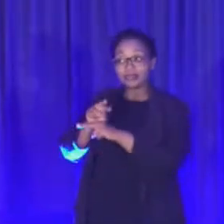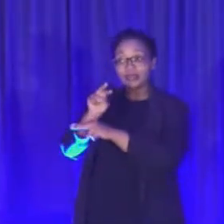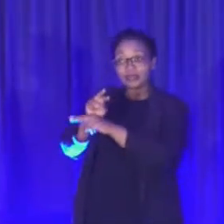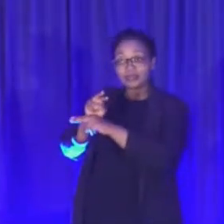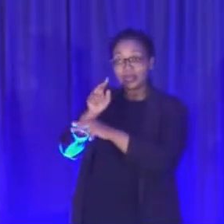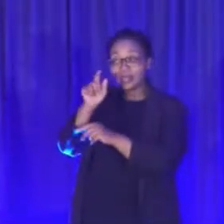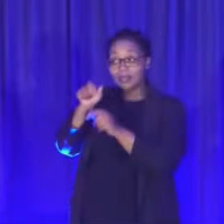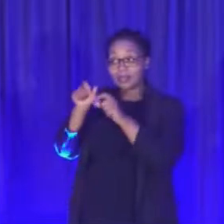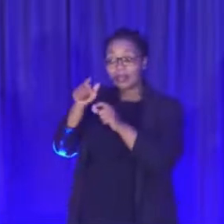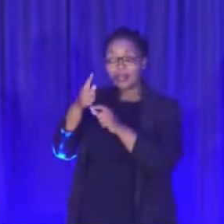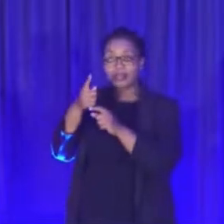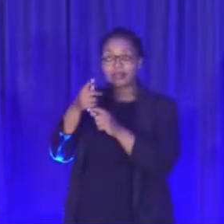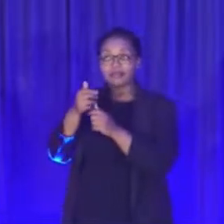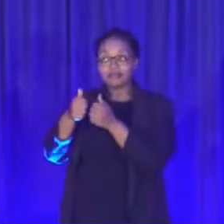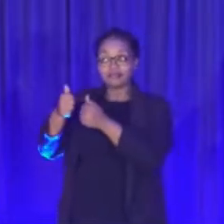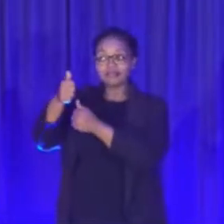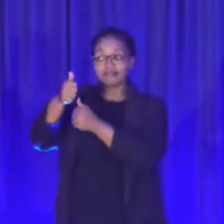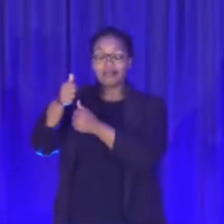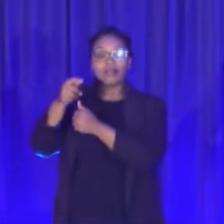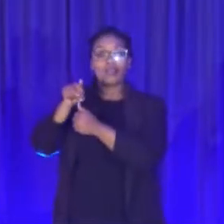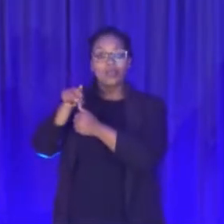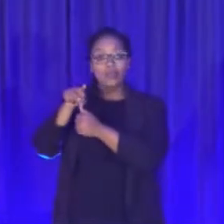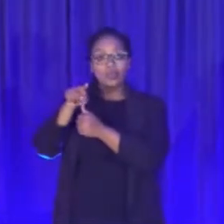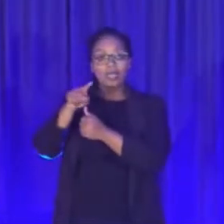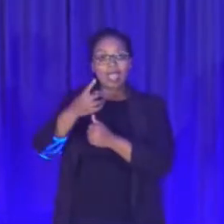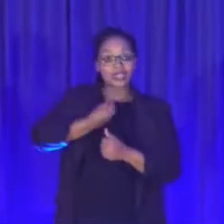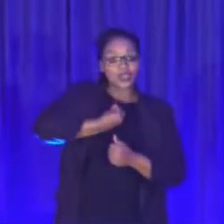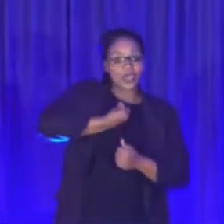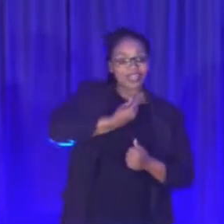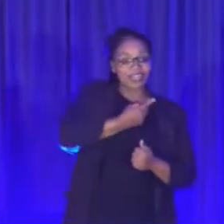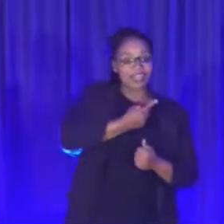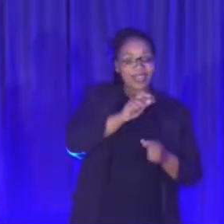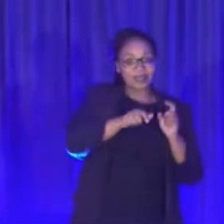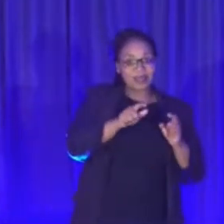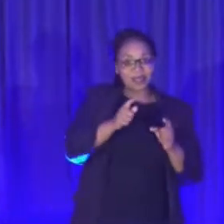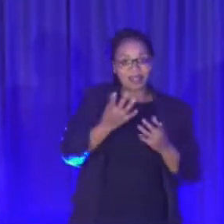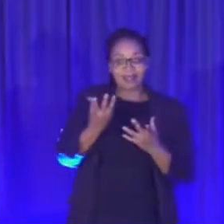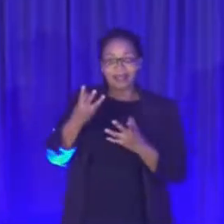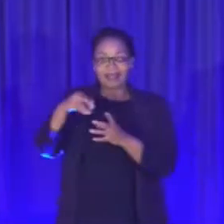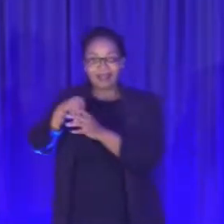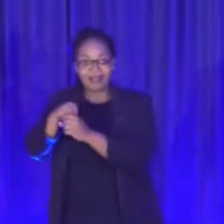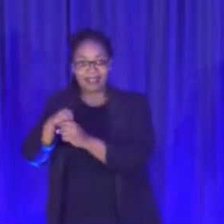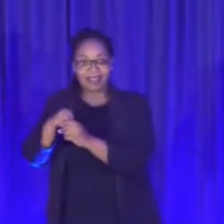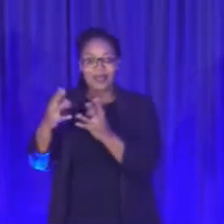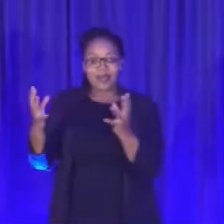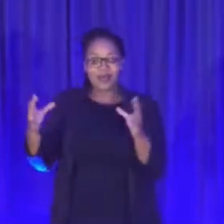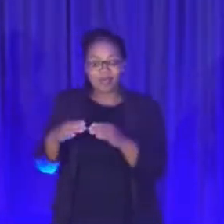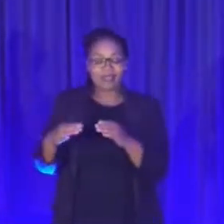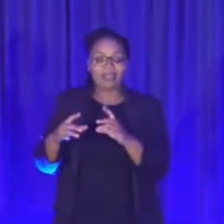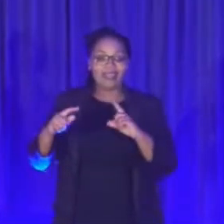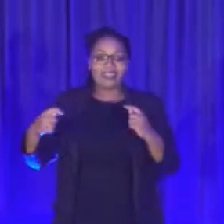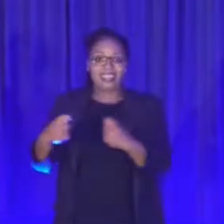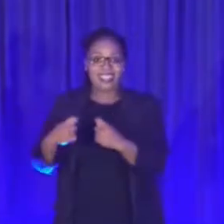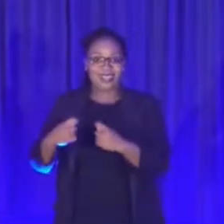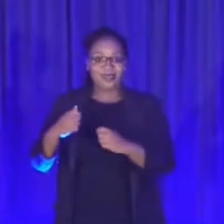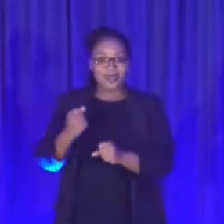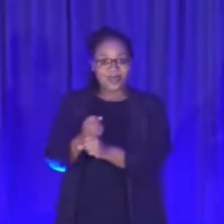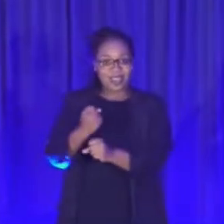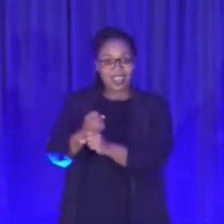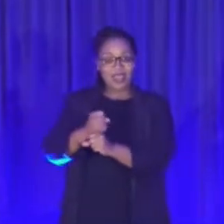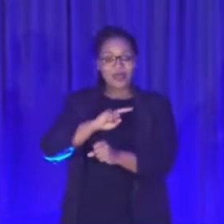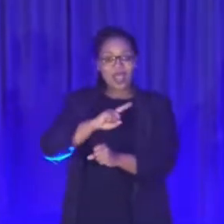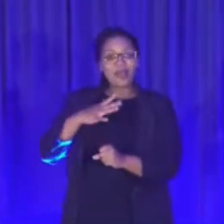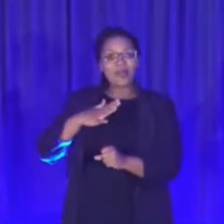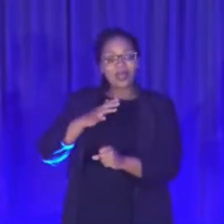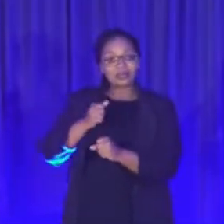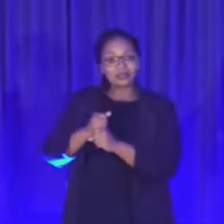youthful energy to bring about, hopefully, a joyful day of electoral festivity on the